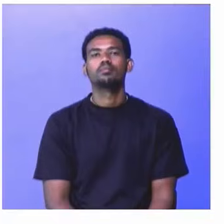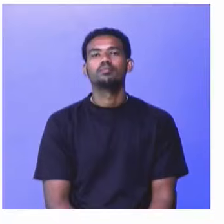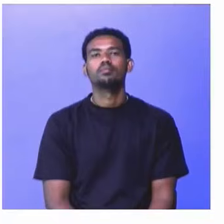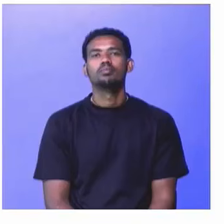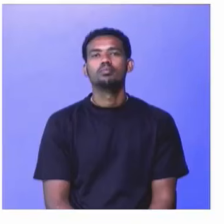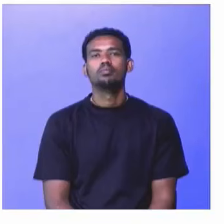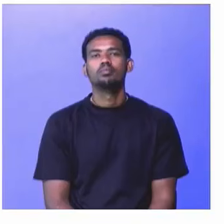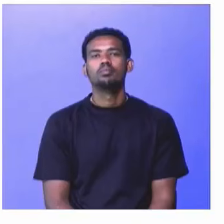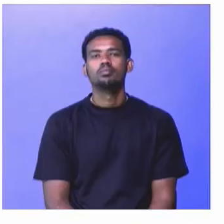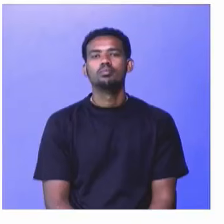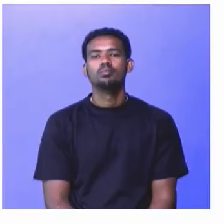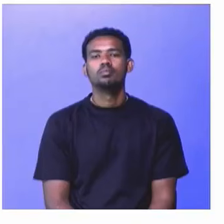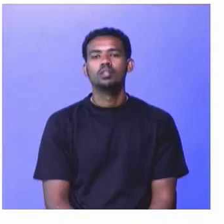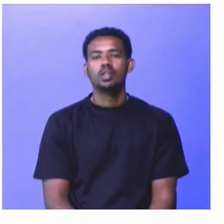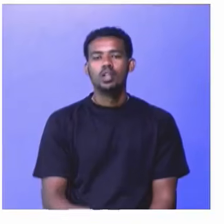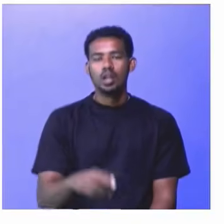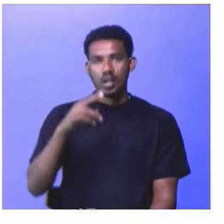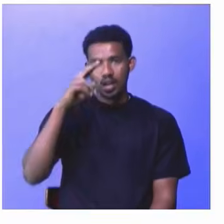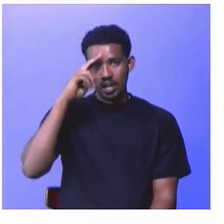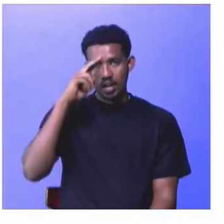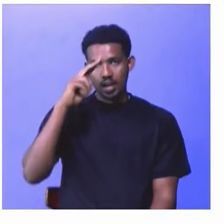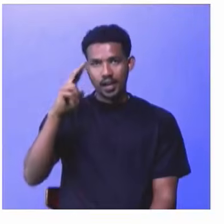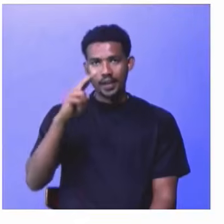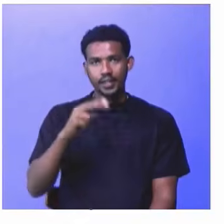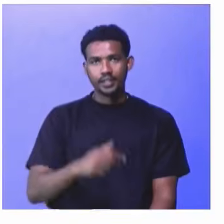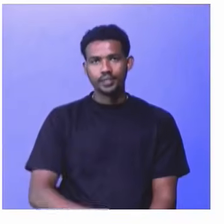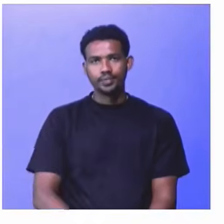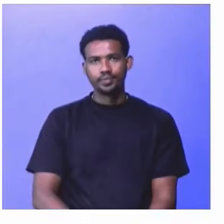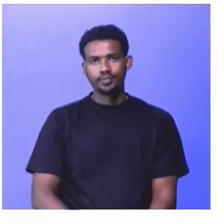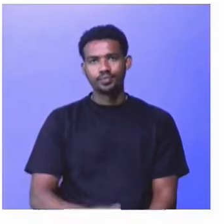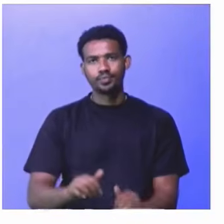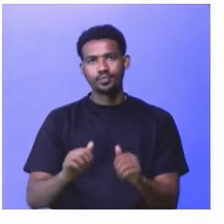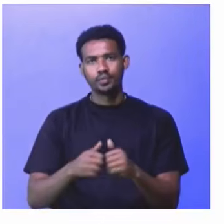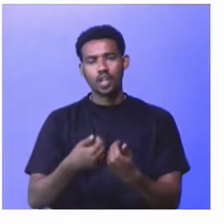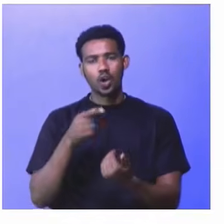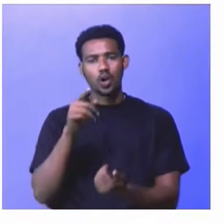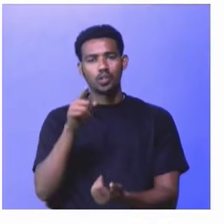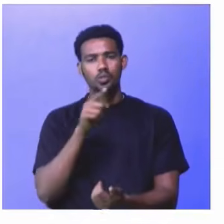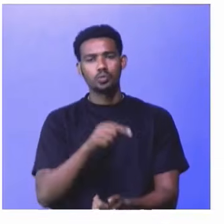use informal. Hi, how are you?